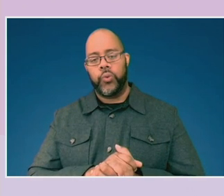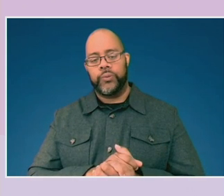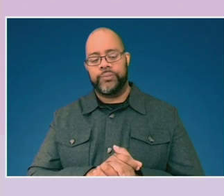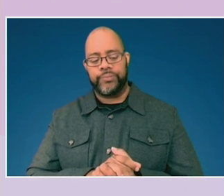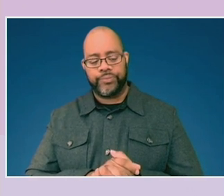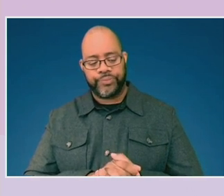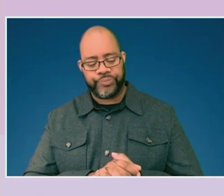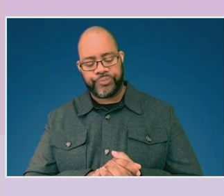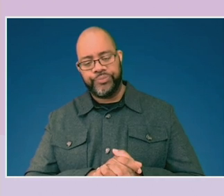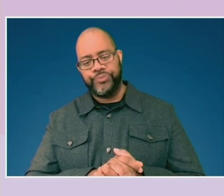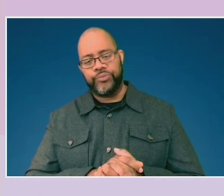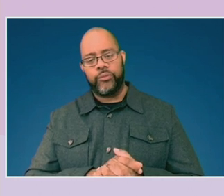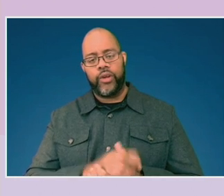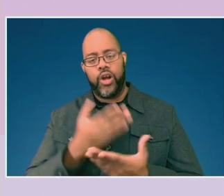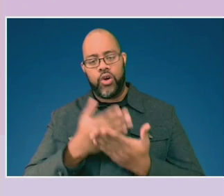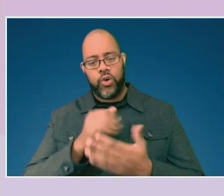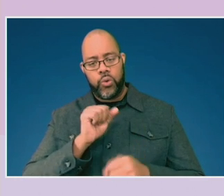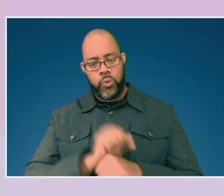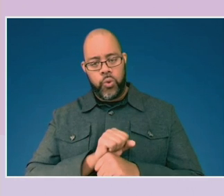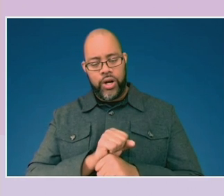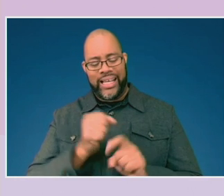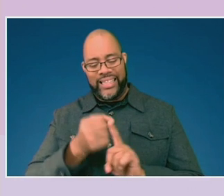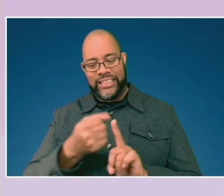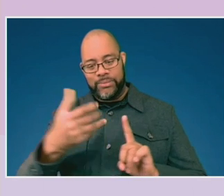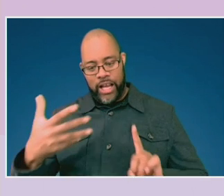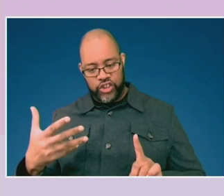the sort of good work and the expansion